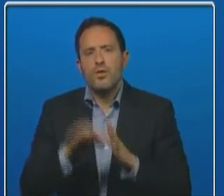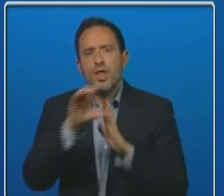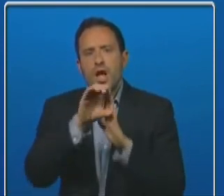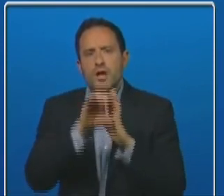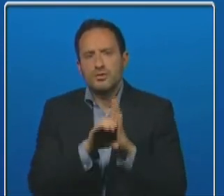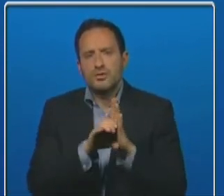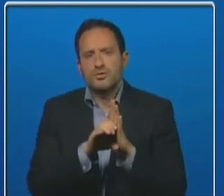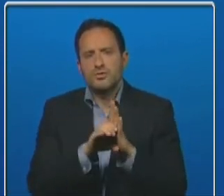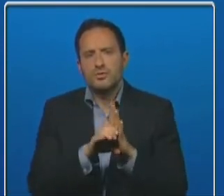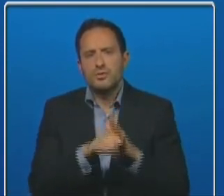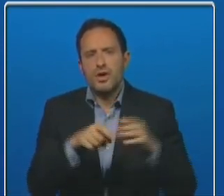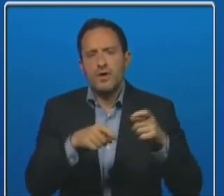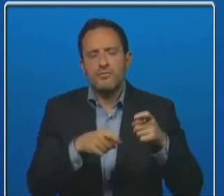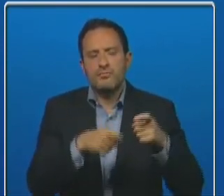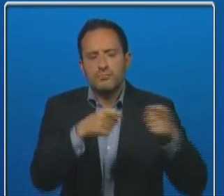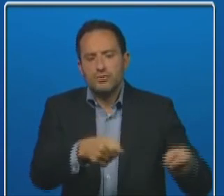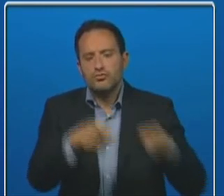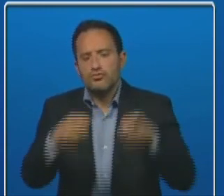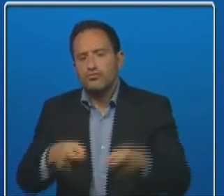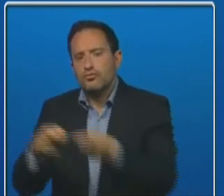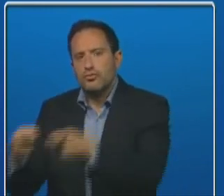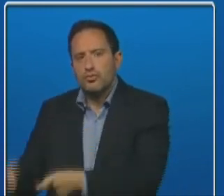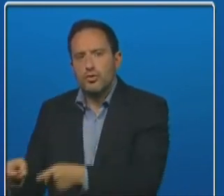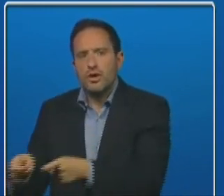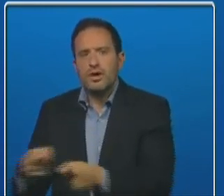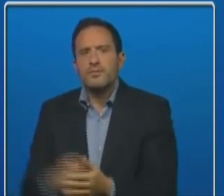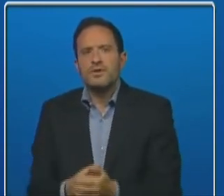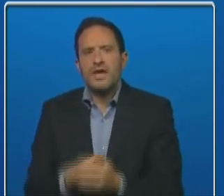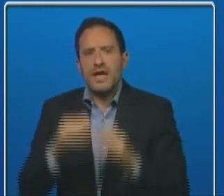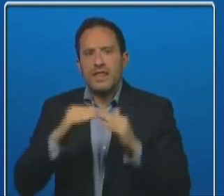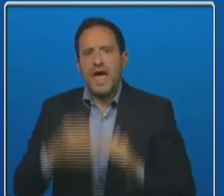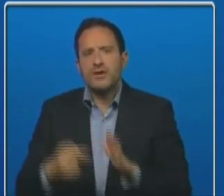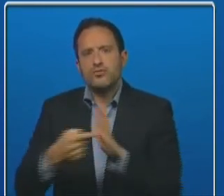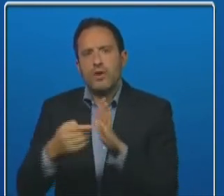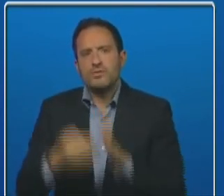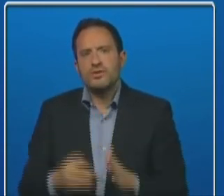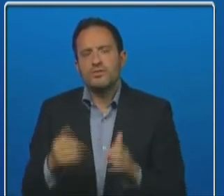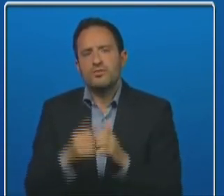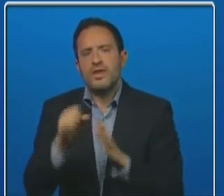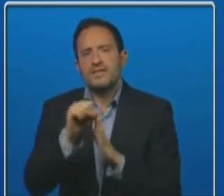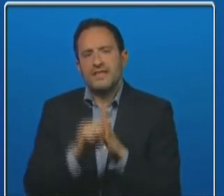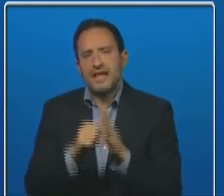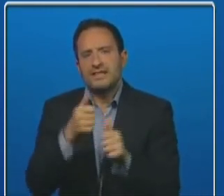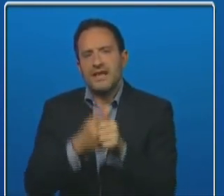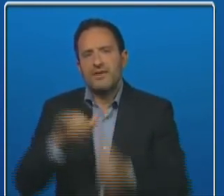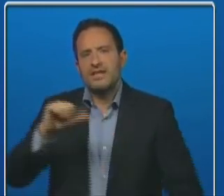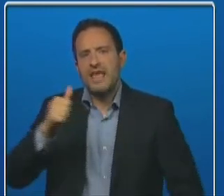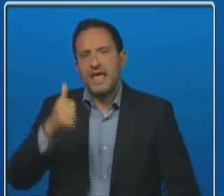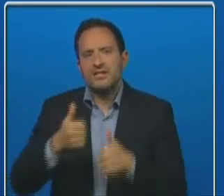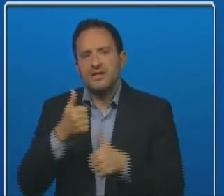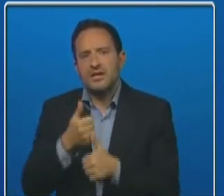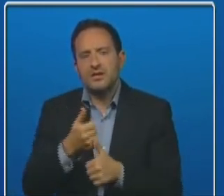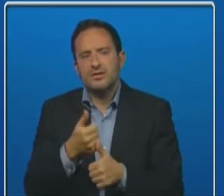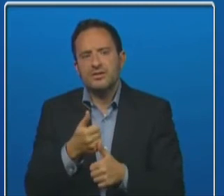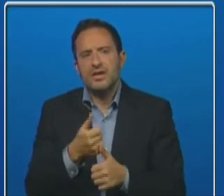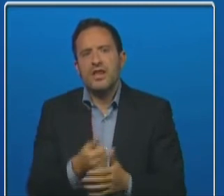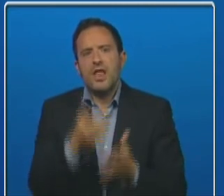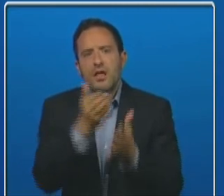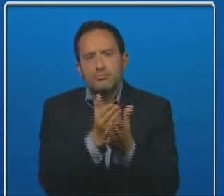of distributing the memberships or seats in the US House of Representatives amongst the states every 10 years in a way that is proportional to each